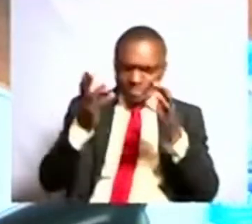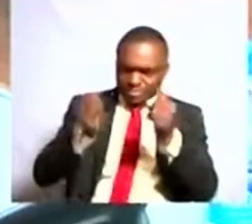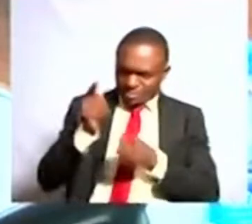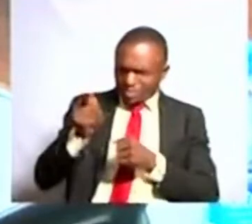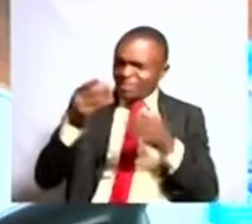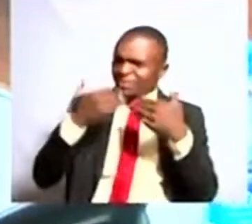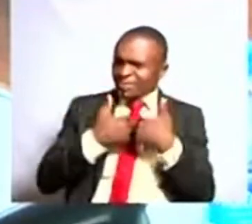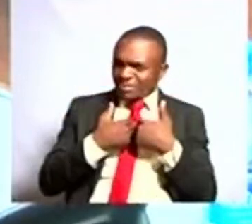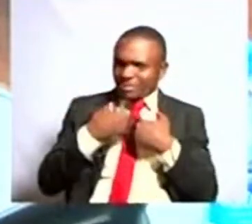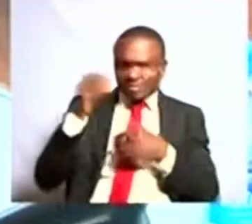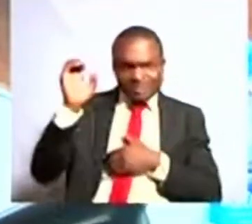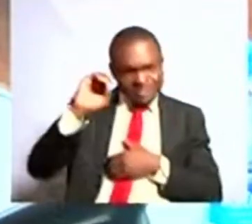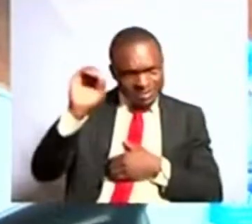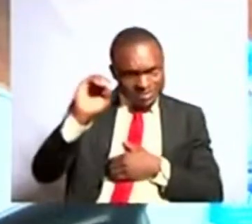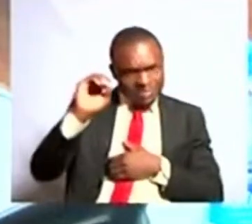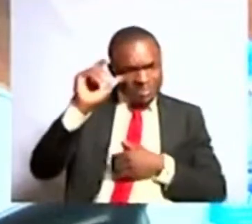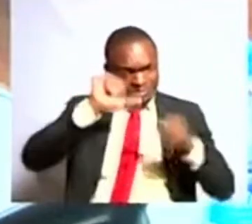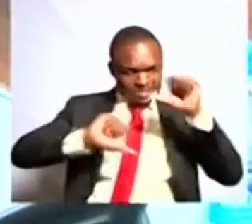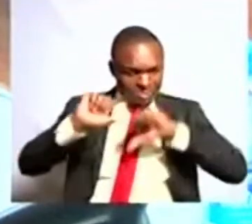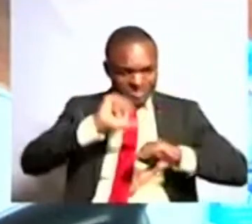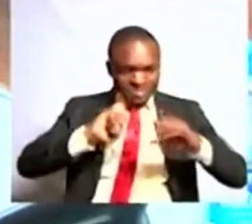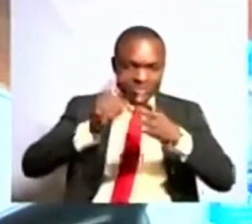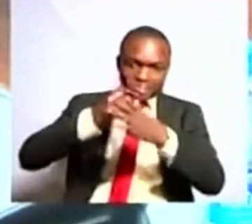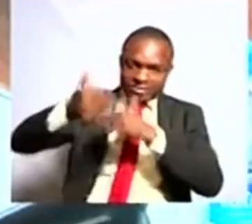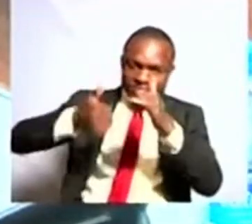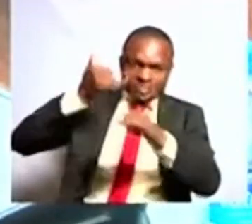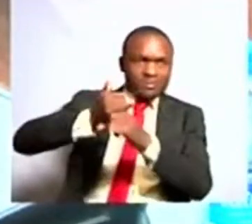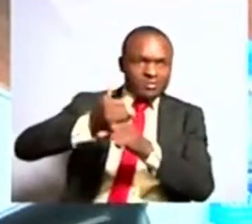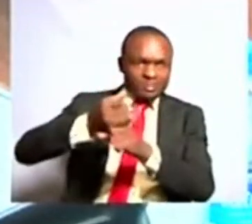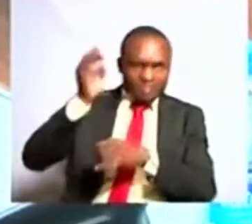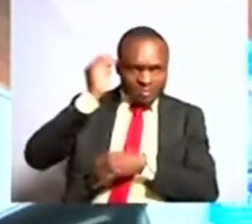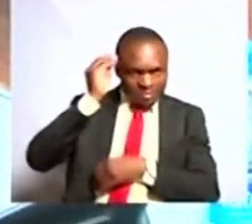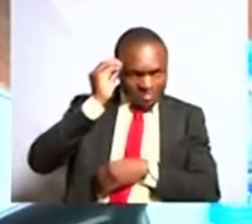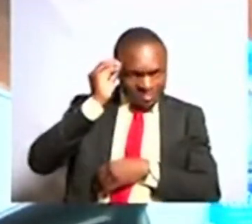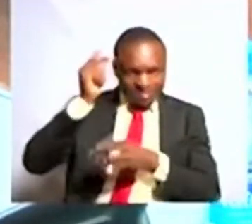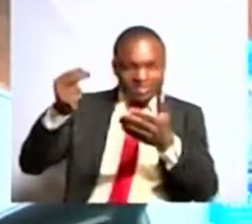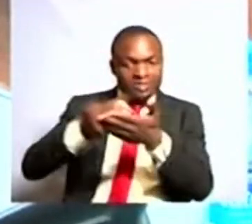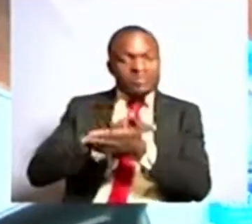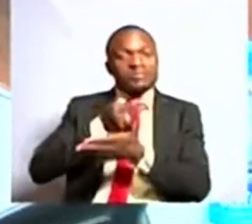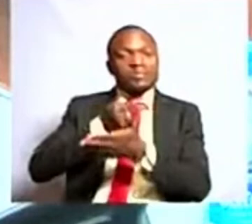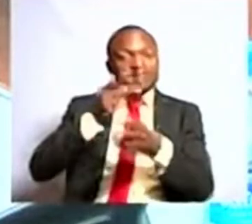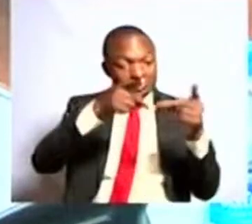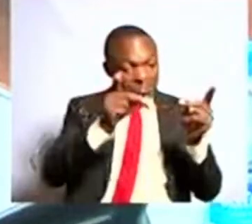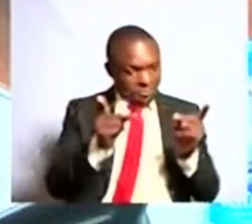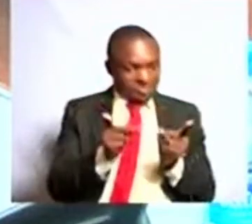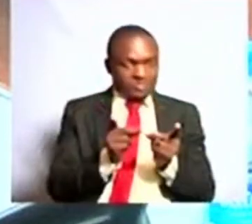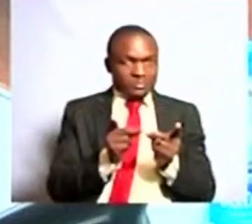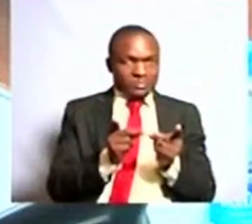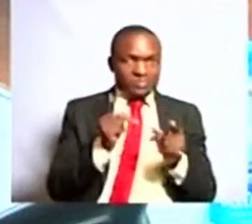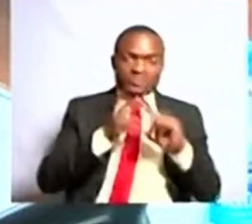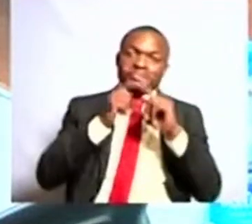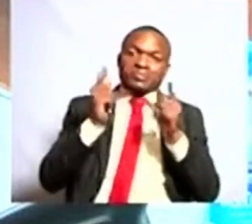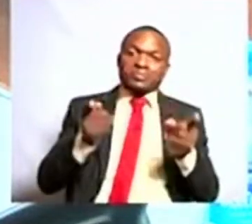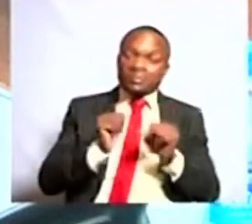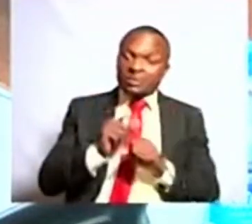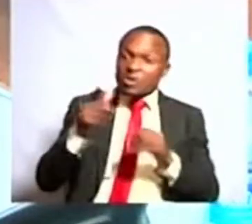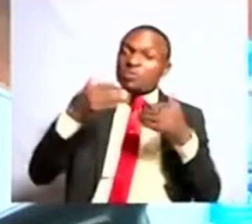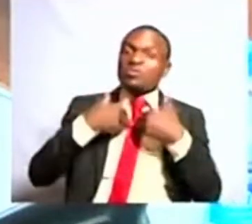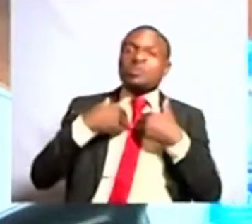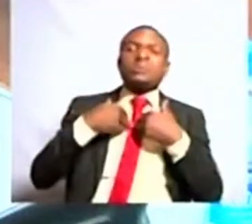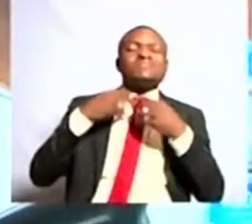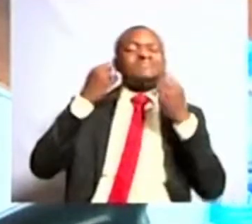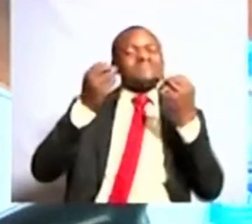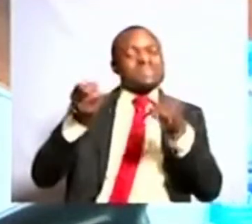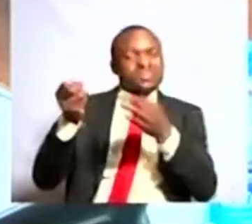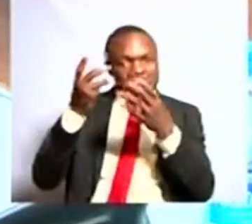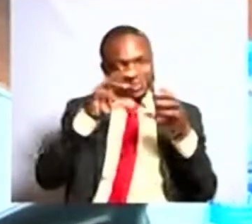you to have zero audit next year. I know you are new in this position. However, you have got a lot to